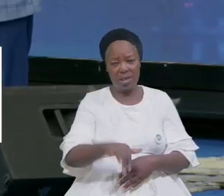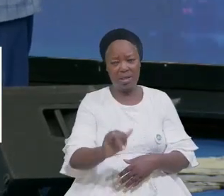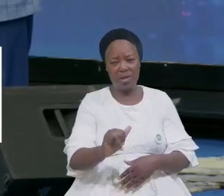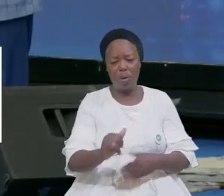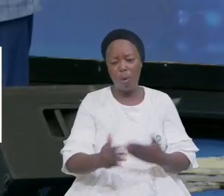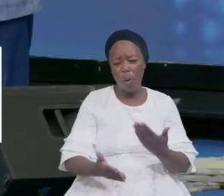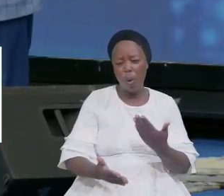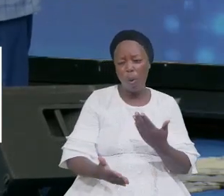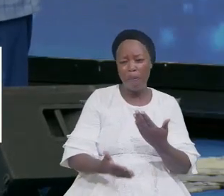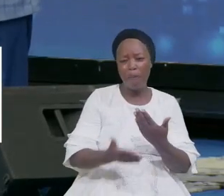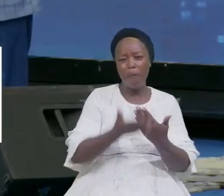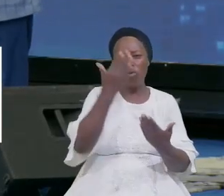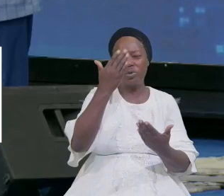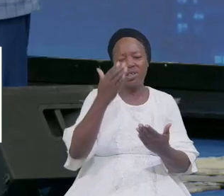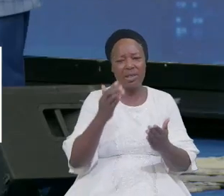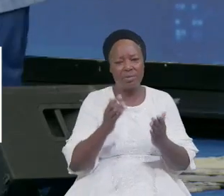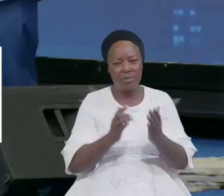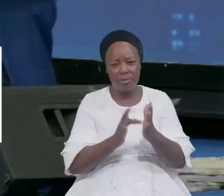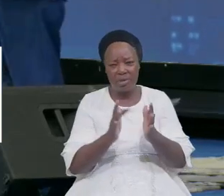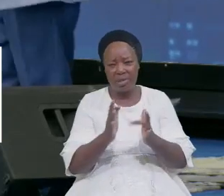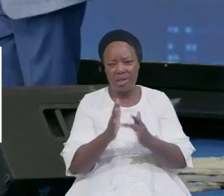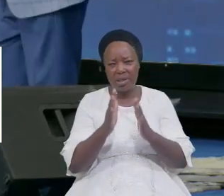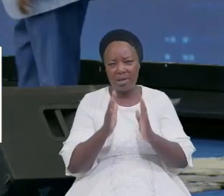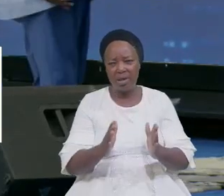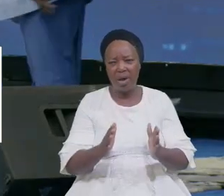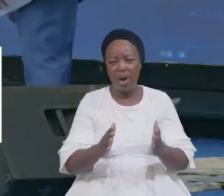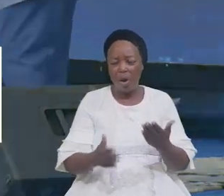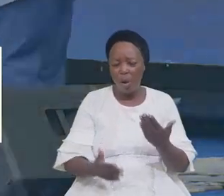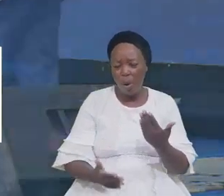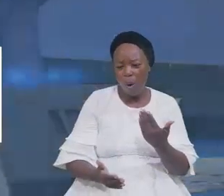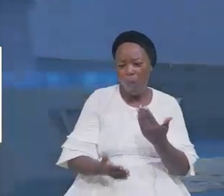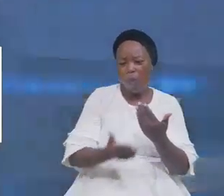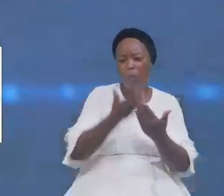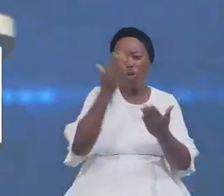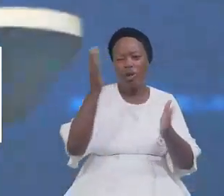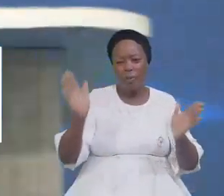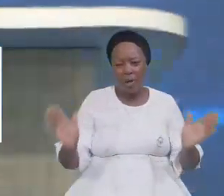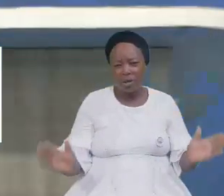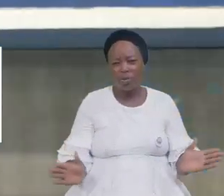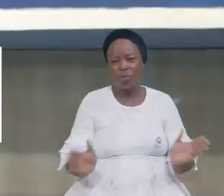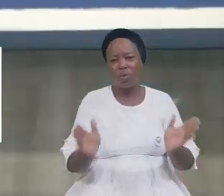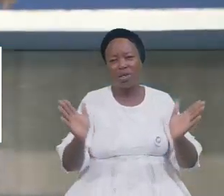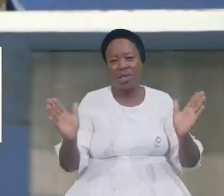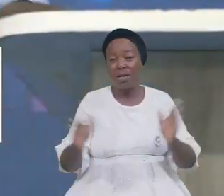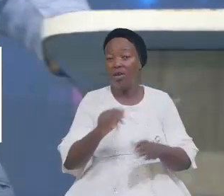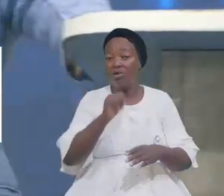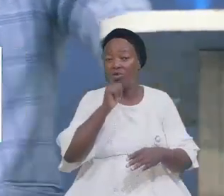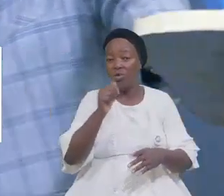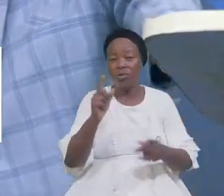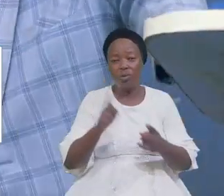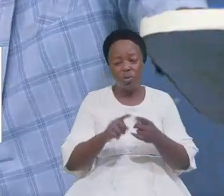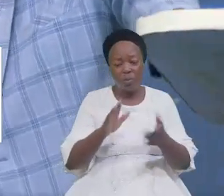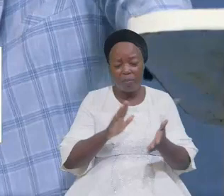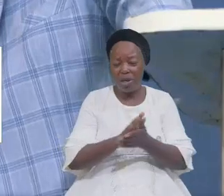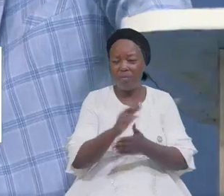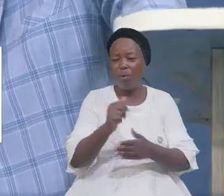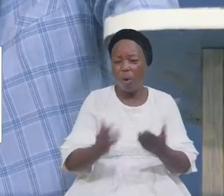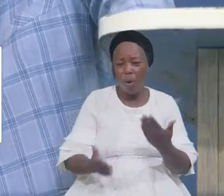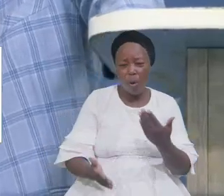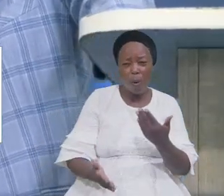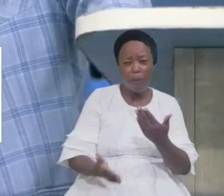Almost Christian. Almost persuaded. Now to believe.